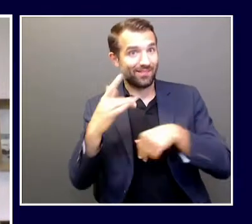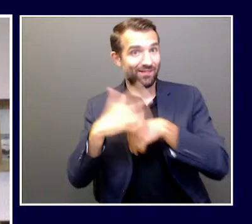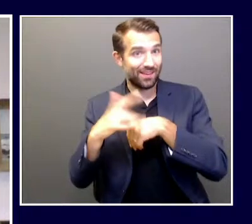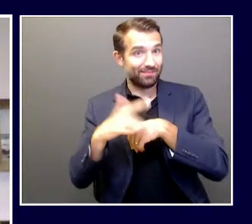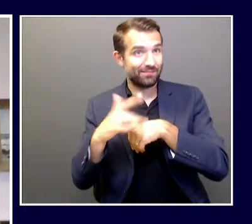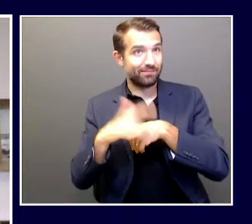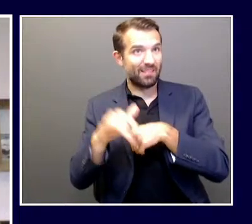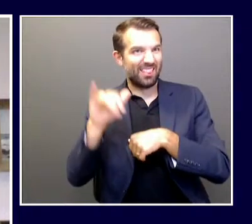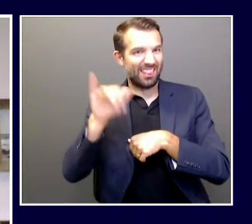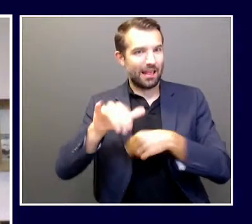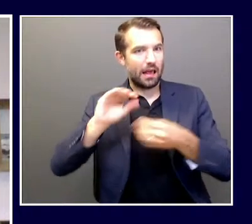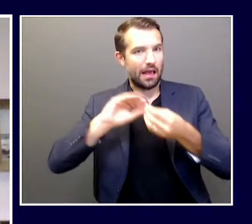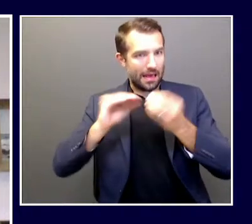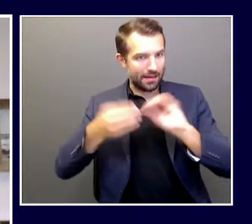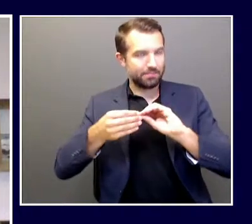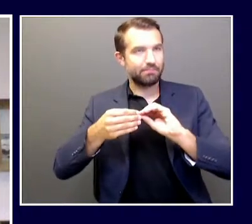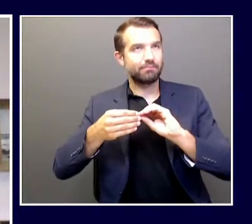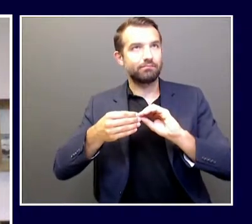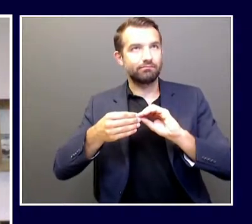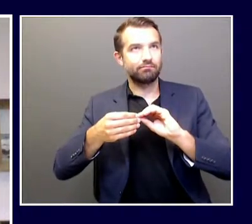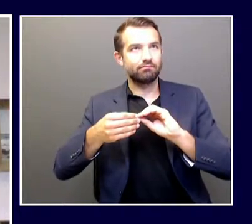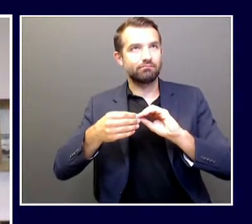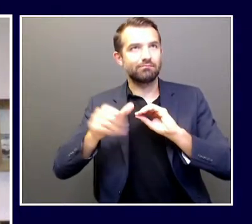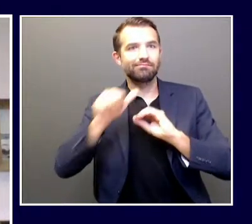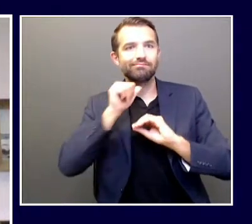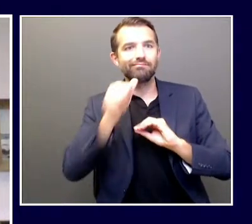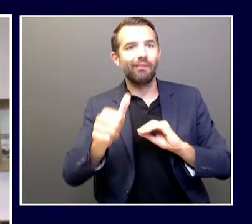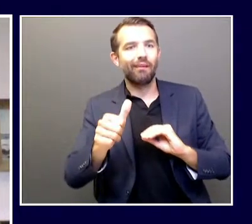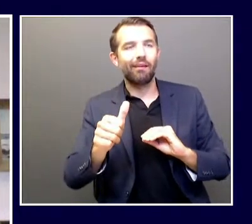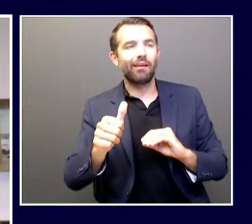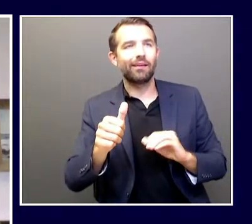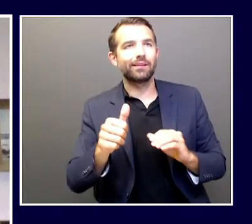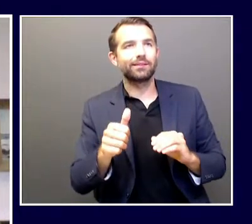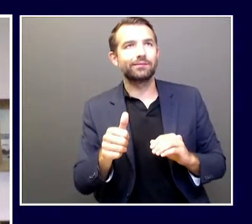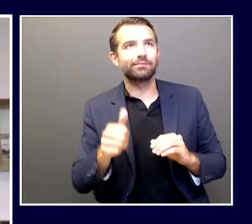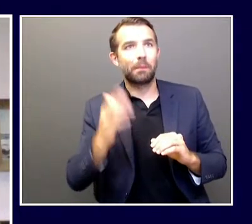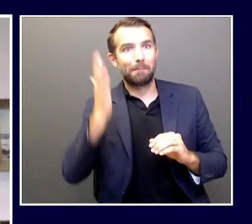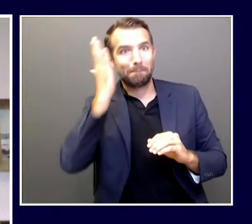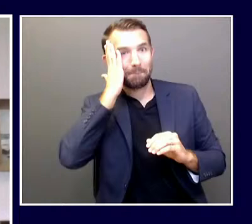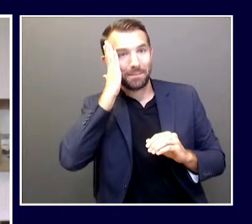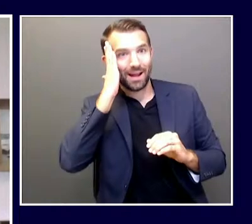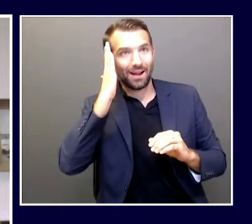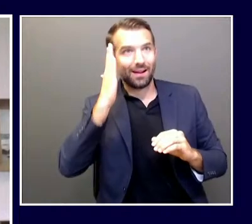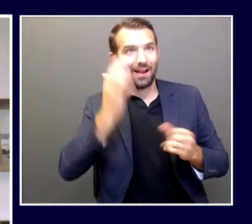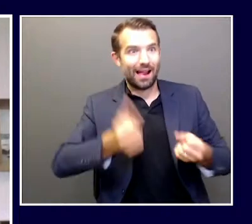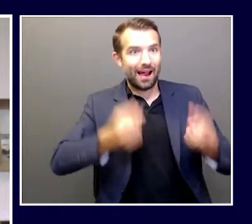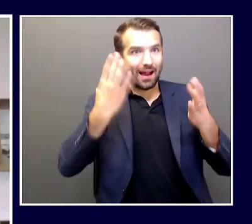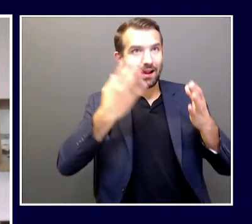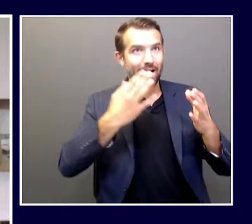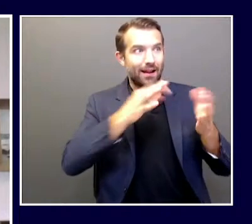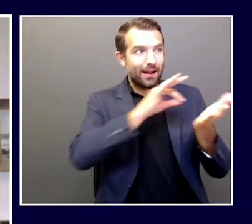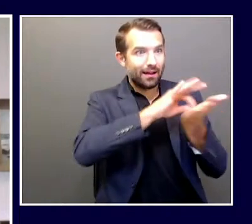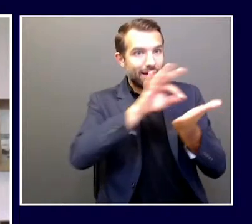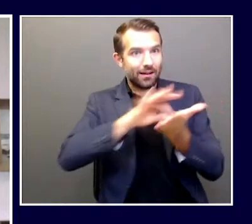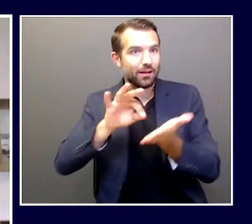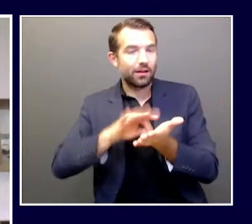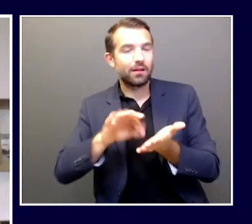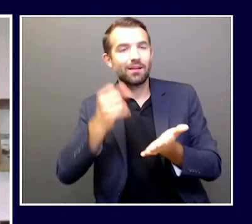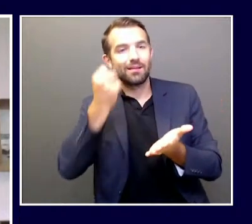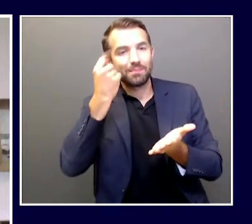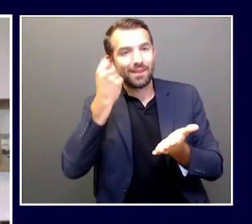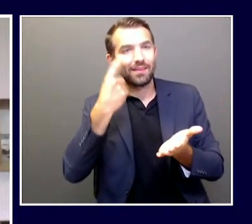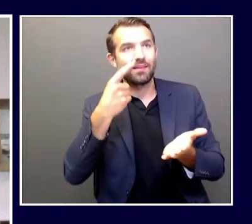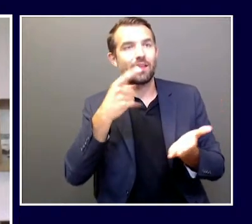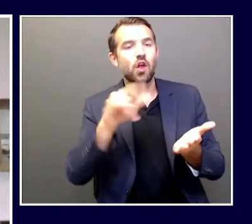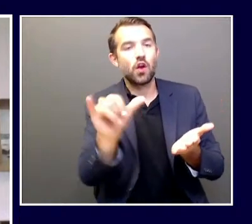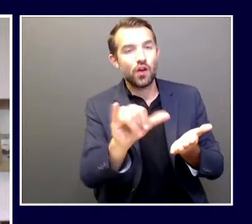number that encapsulates not just the physical bed, but what is 10 times more important than the bed, which are the healthcare